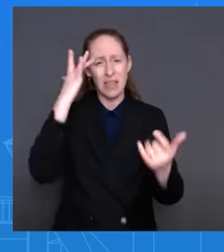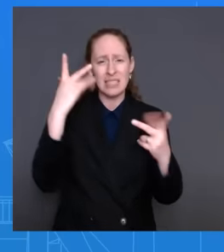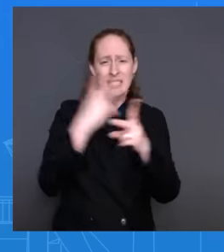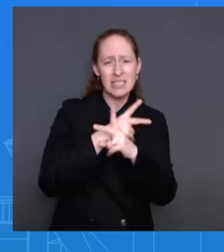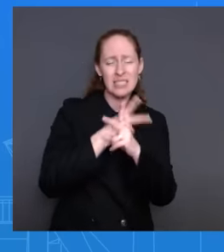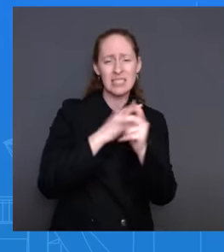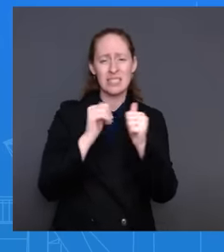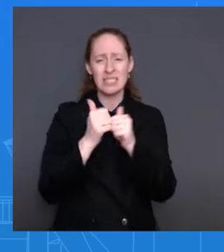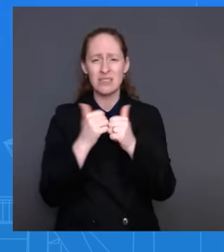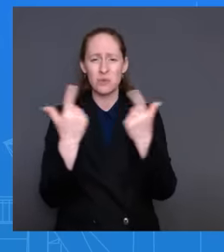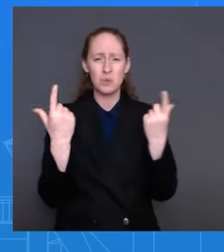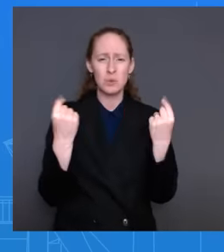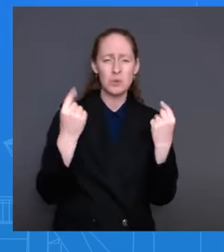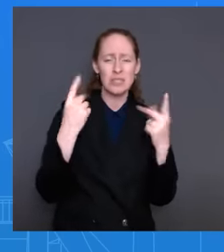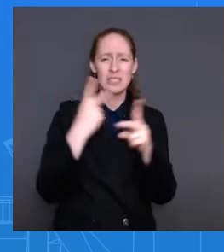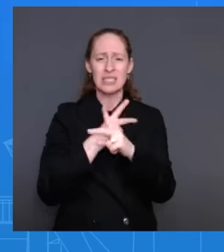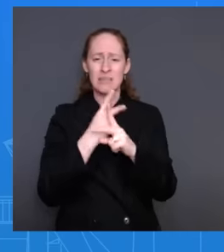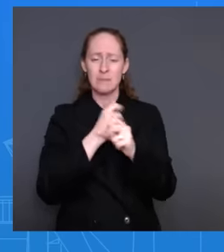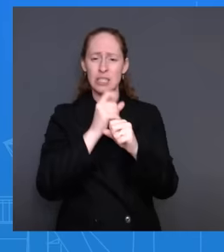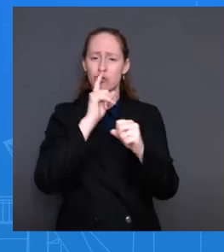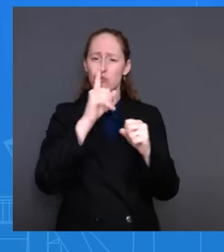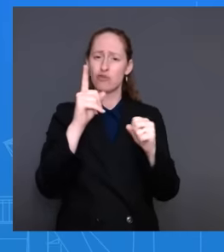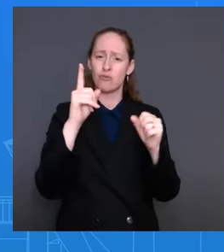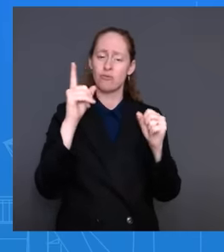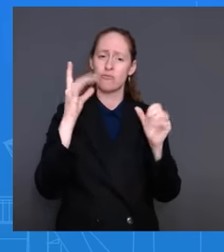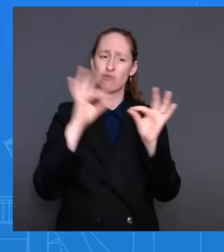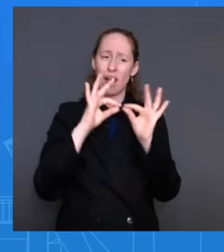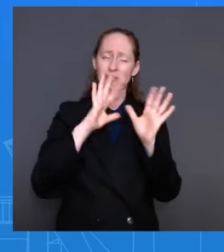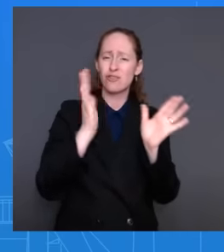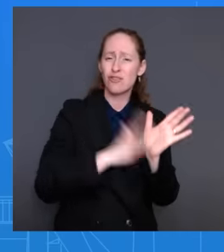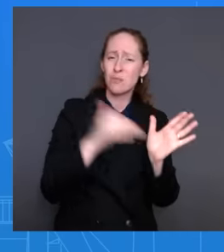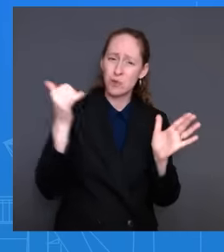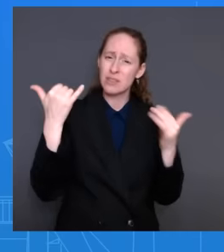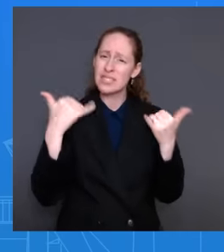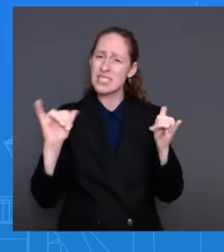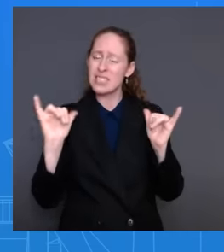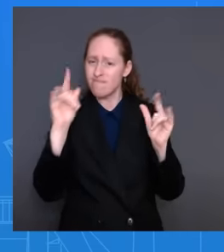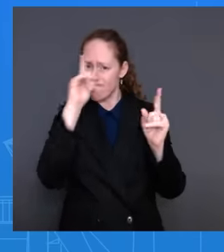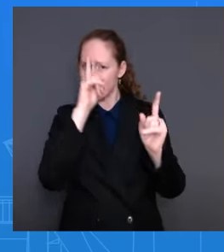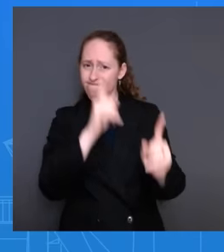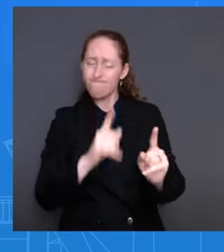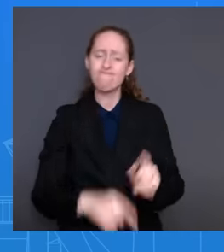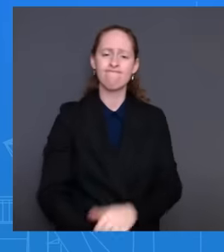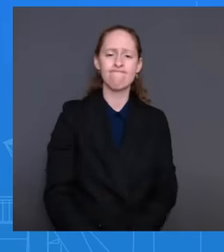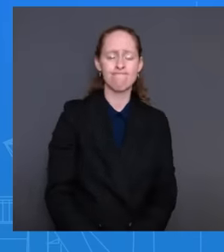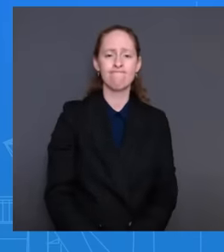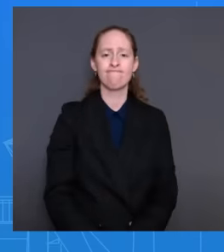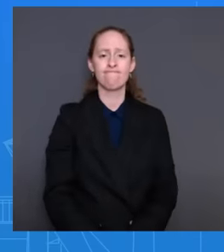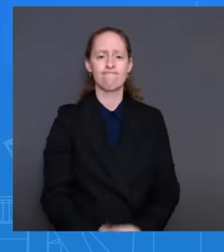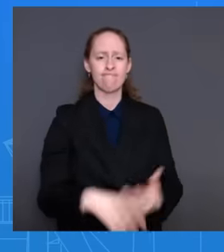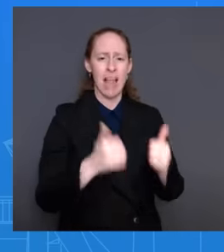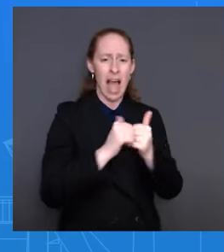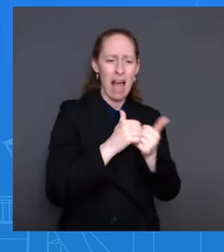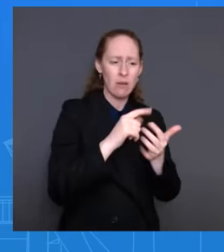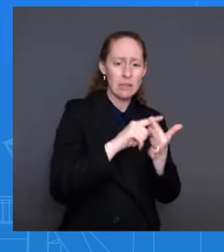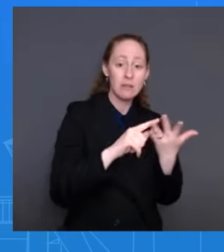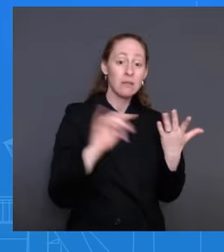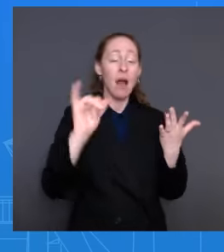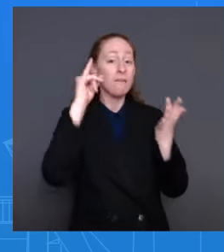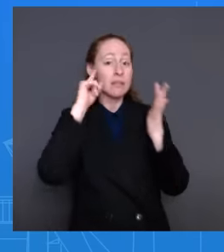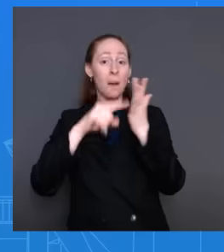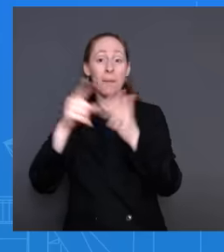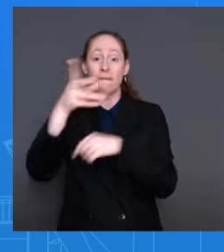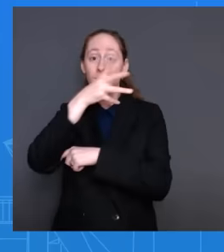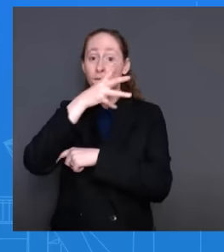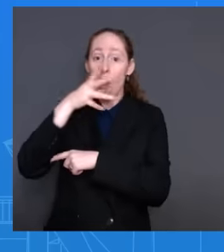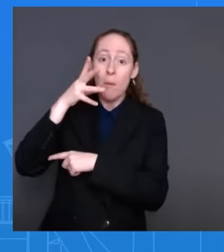cost. We announced new actions to give farmers the tools and resources they need to boost production and lower food prices and feed